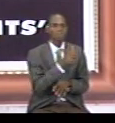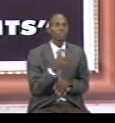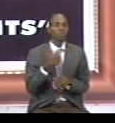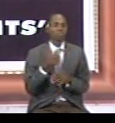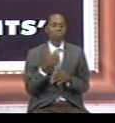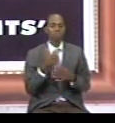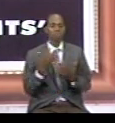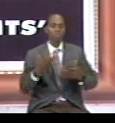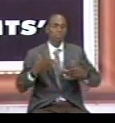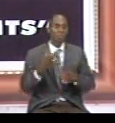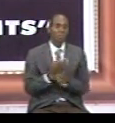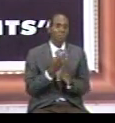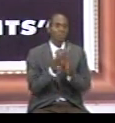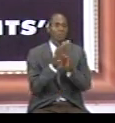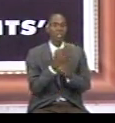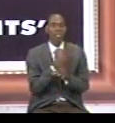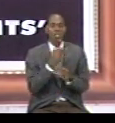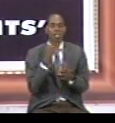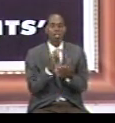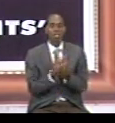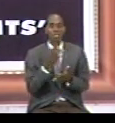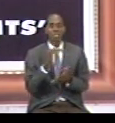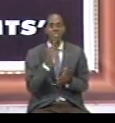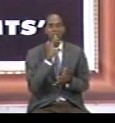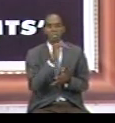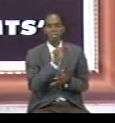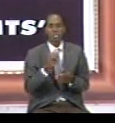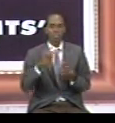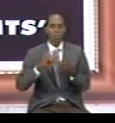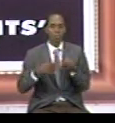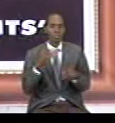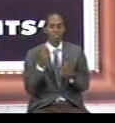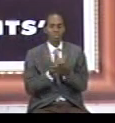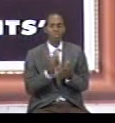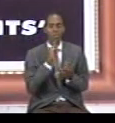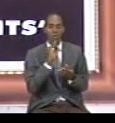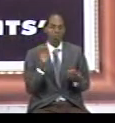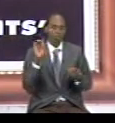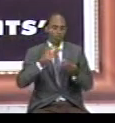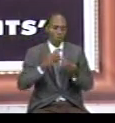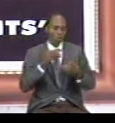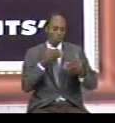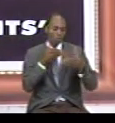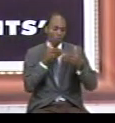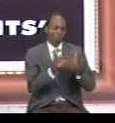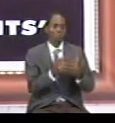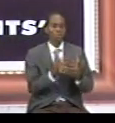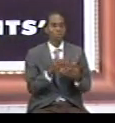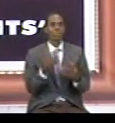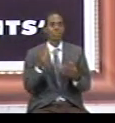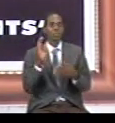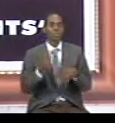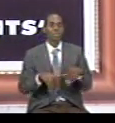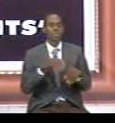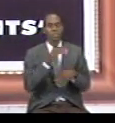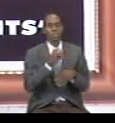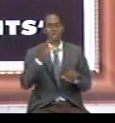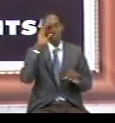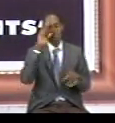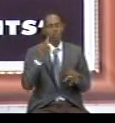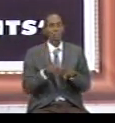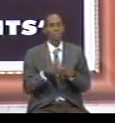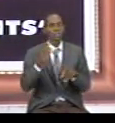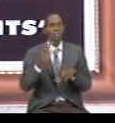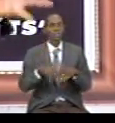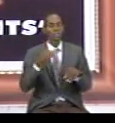then it says, and there is a friend that sticketh closer than a brother. That is, you might have brothers and sisters on